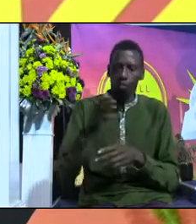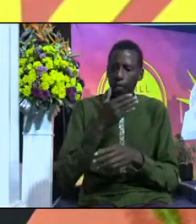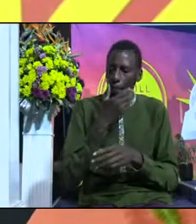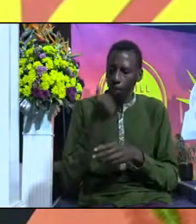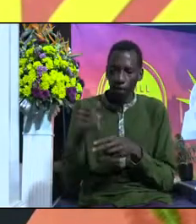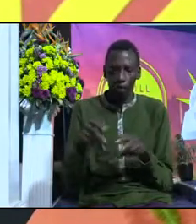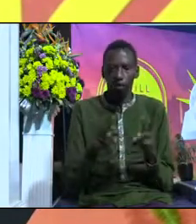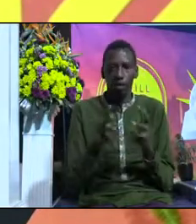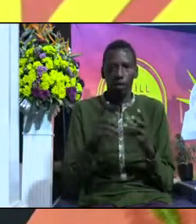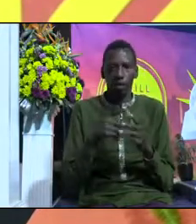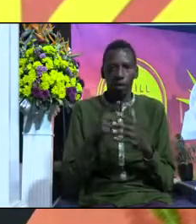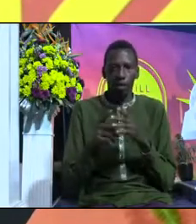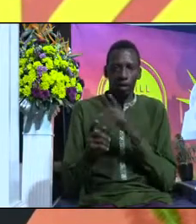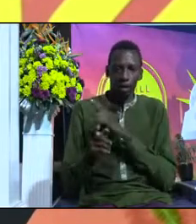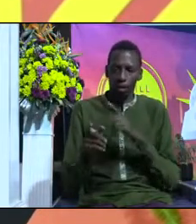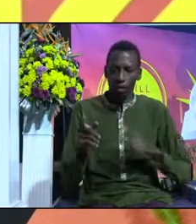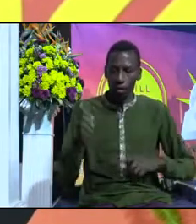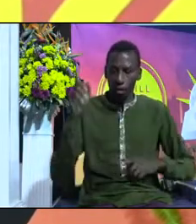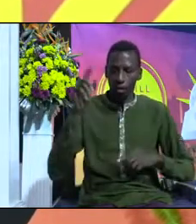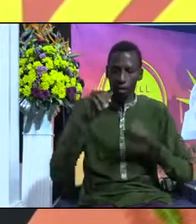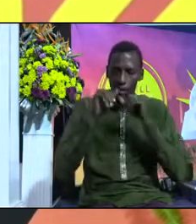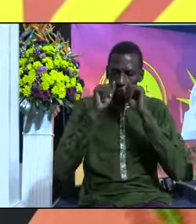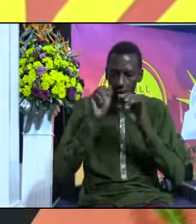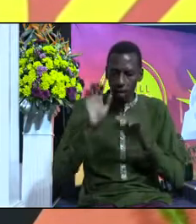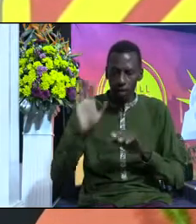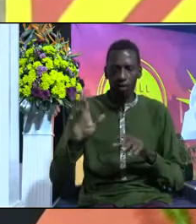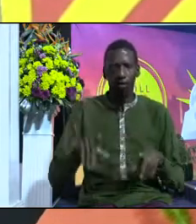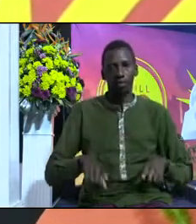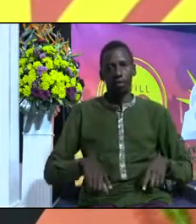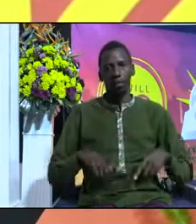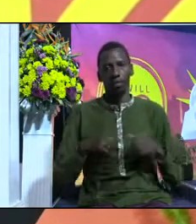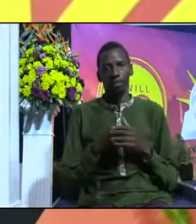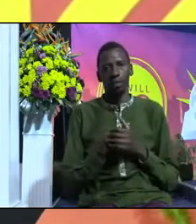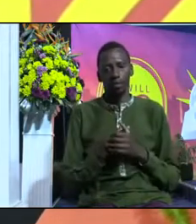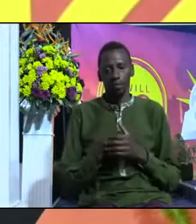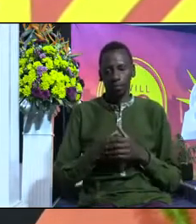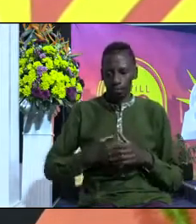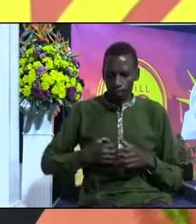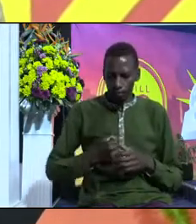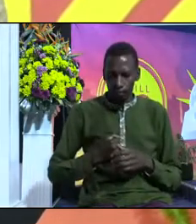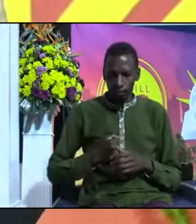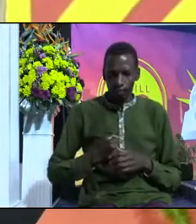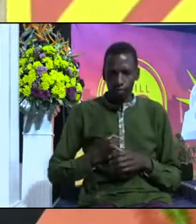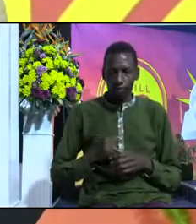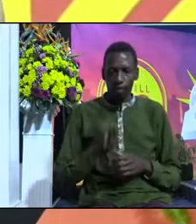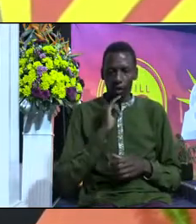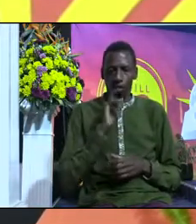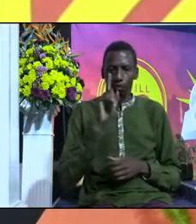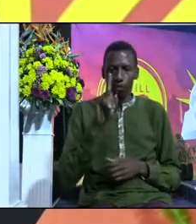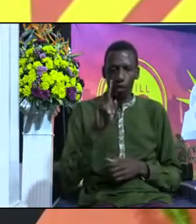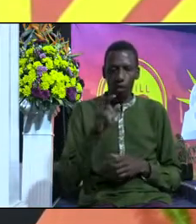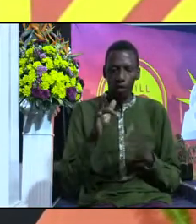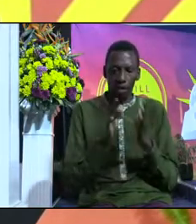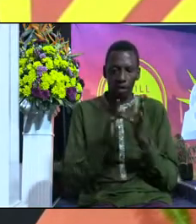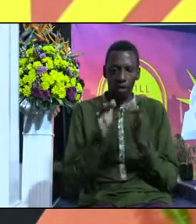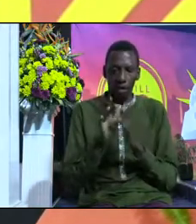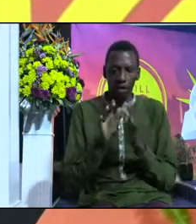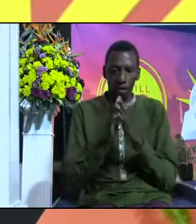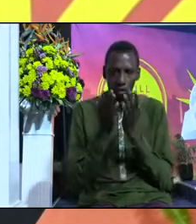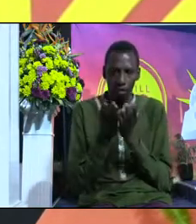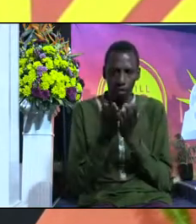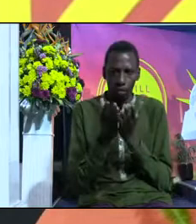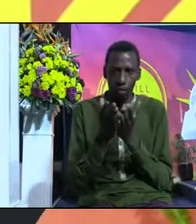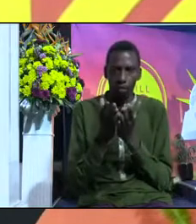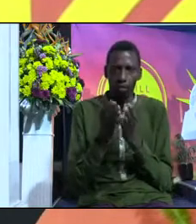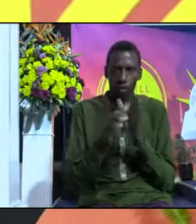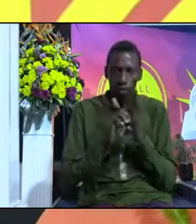And the Lord blessed his life. Joseph is one biblical model of